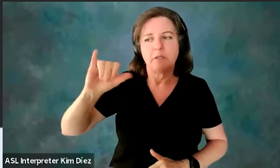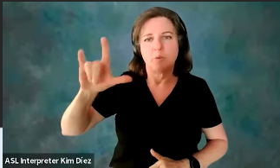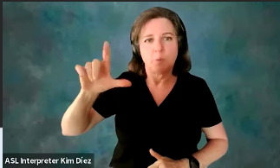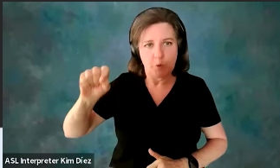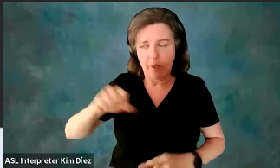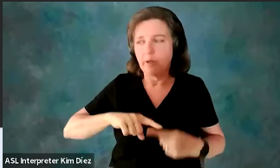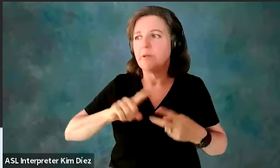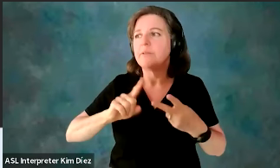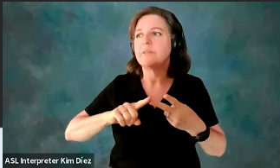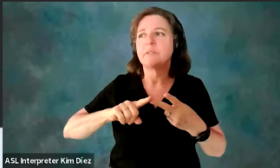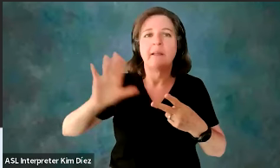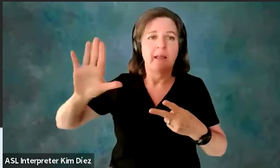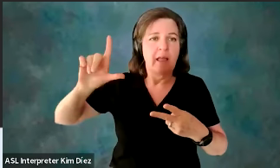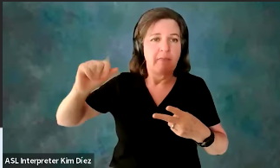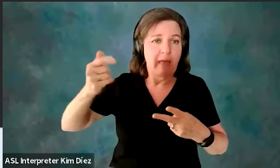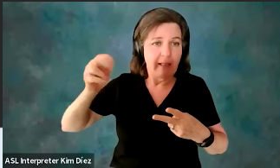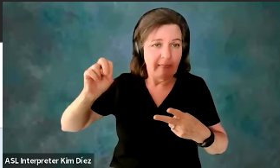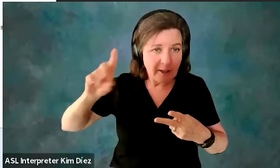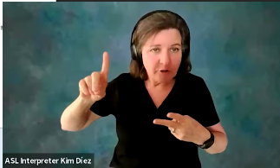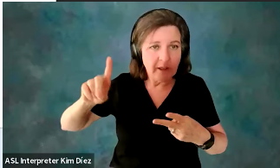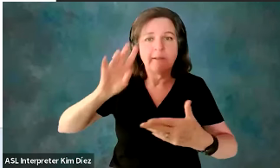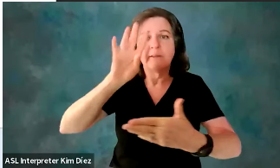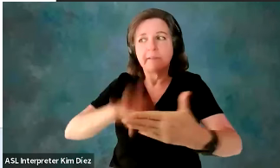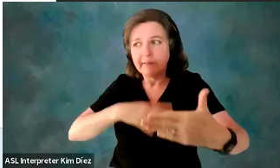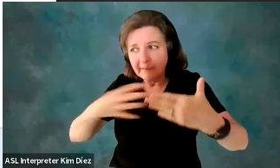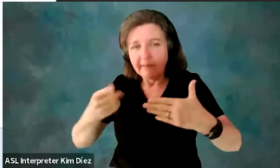Legend, table, description.